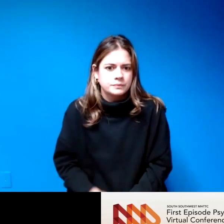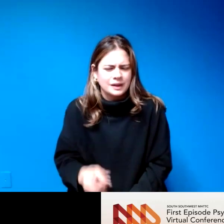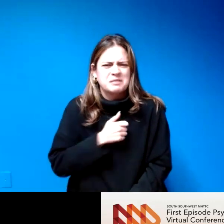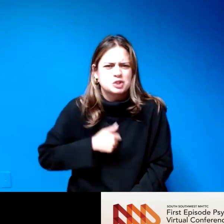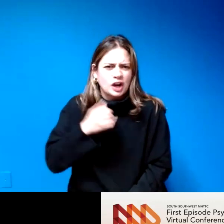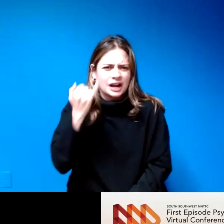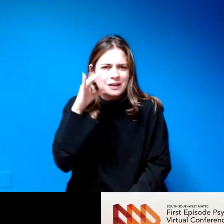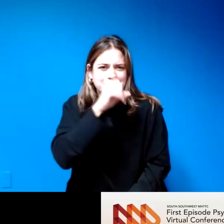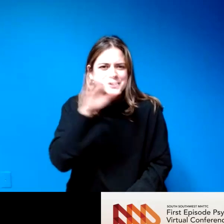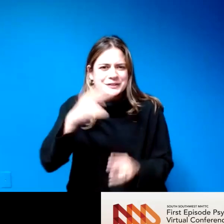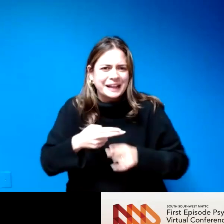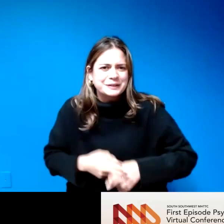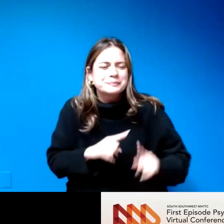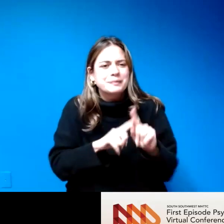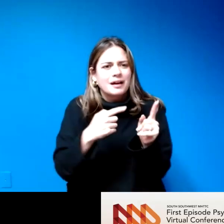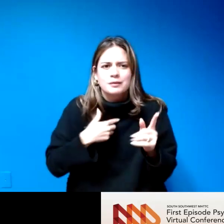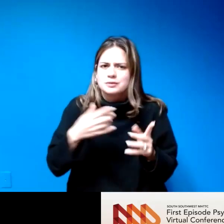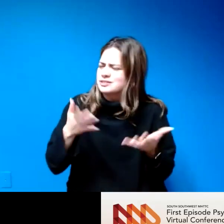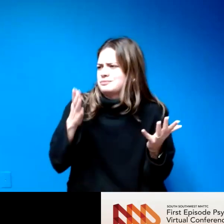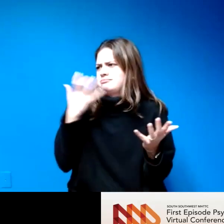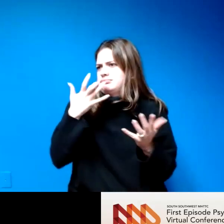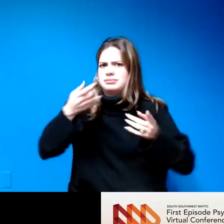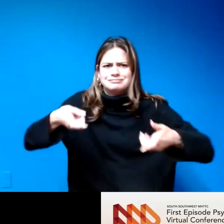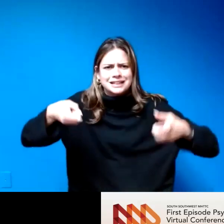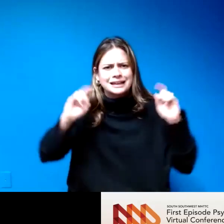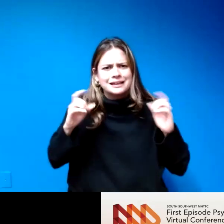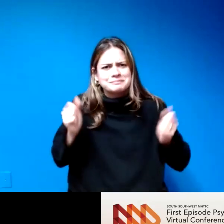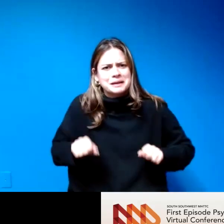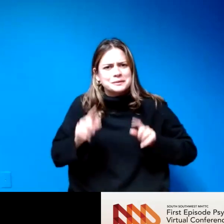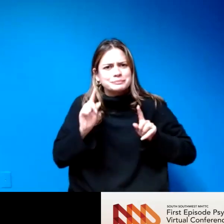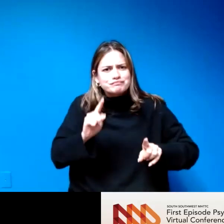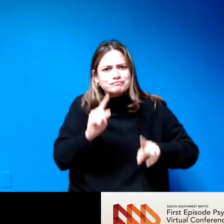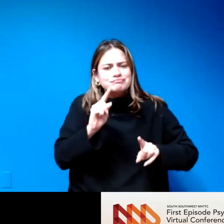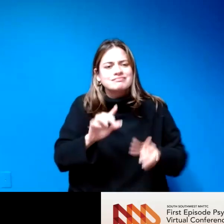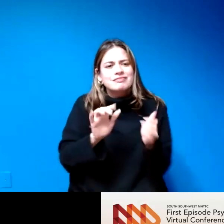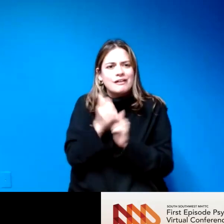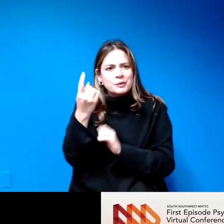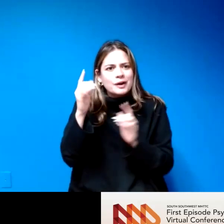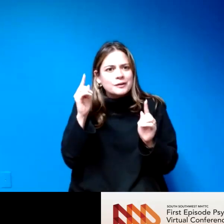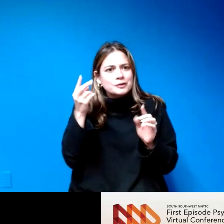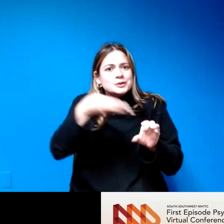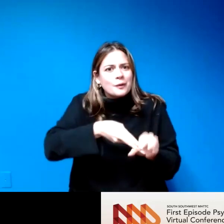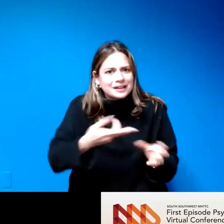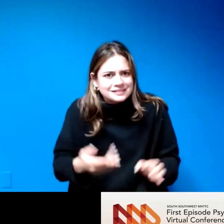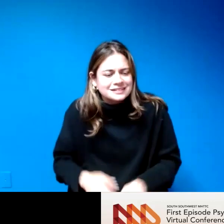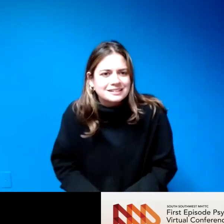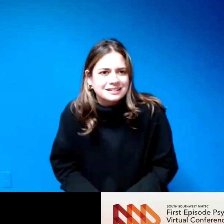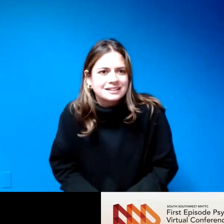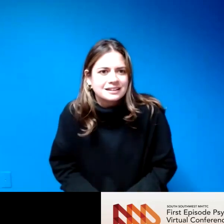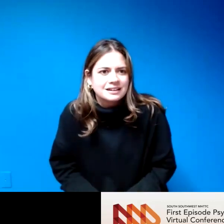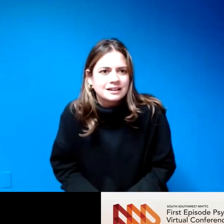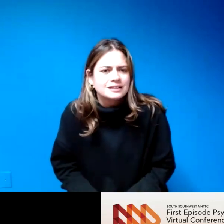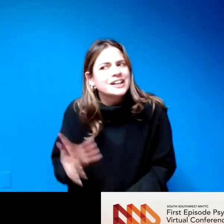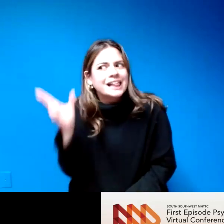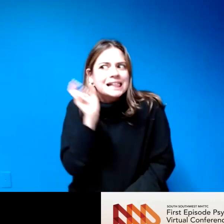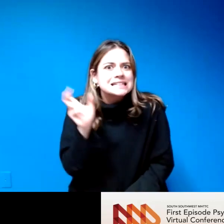But it was a gift. It was a gift to me and to our team, and I think to everybody who joined to